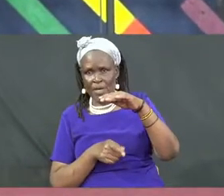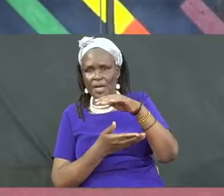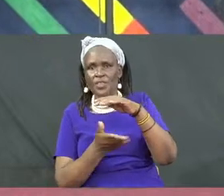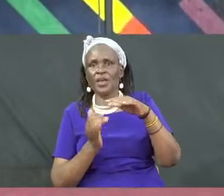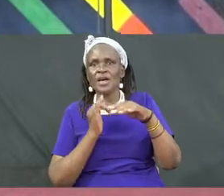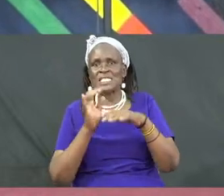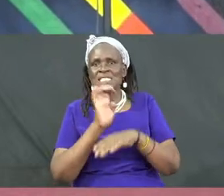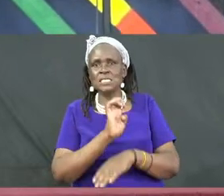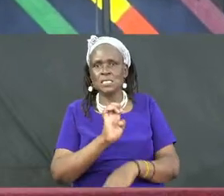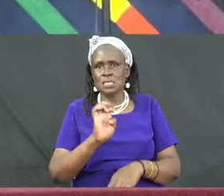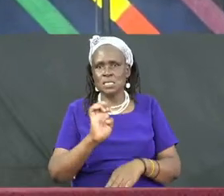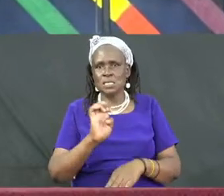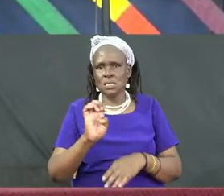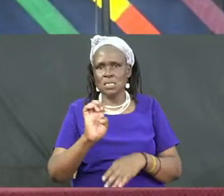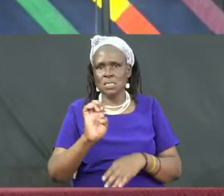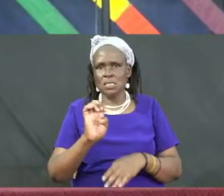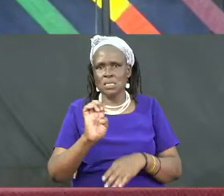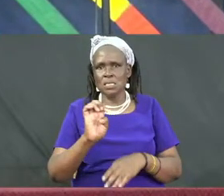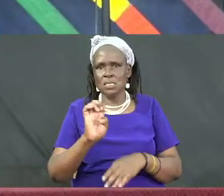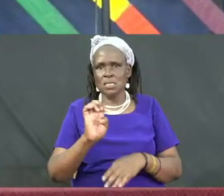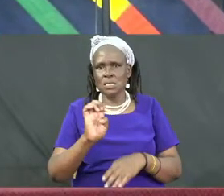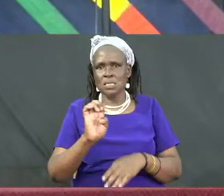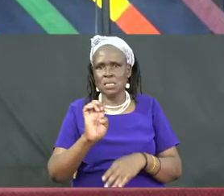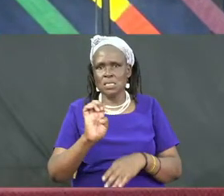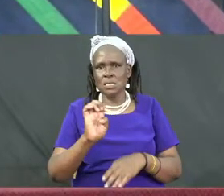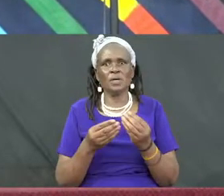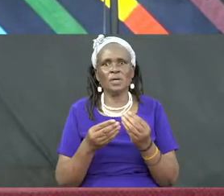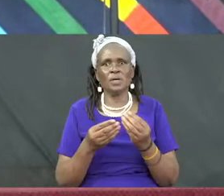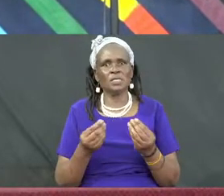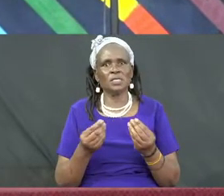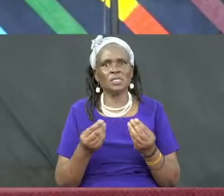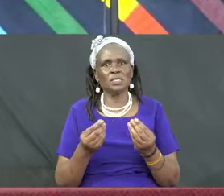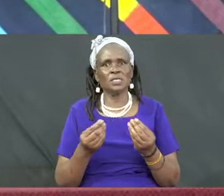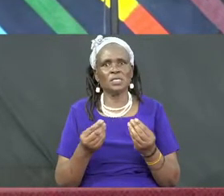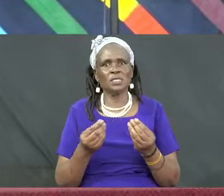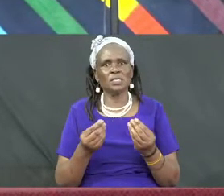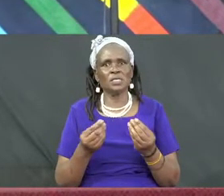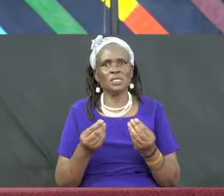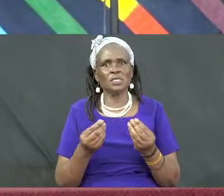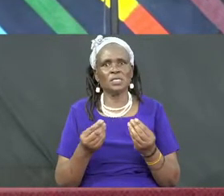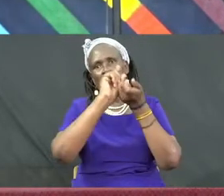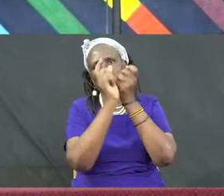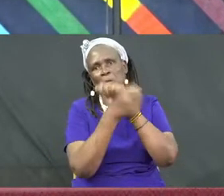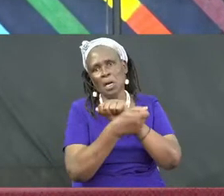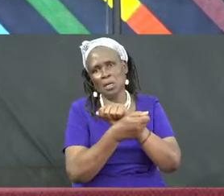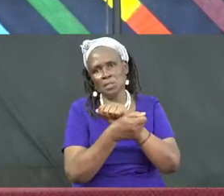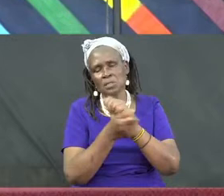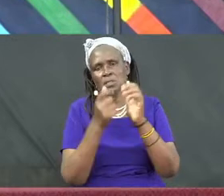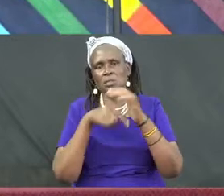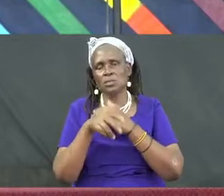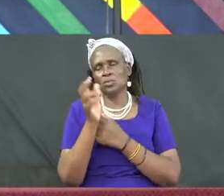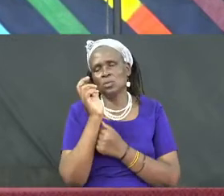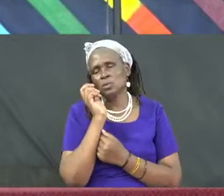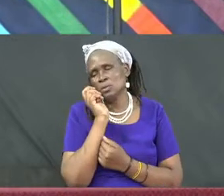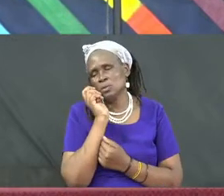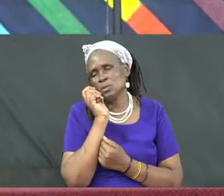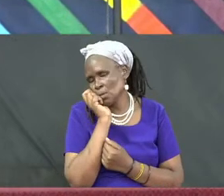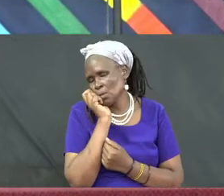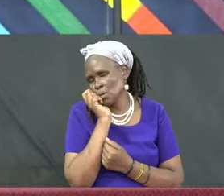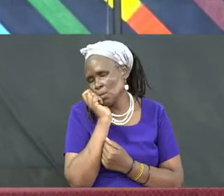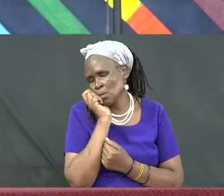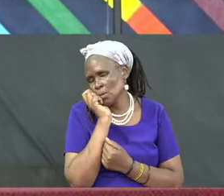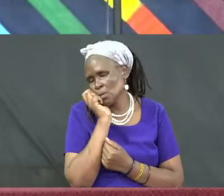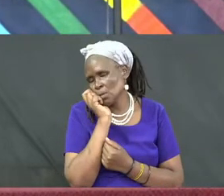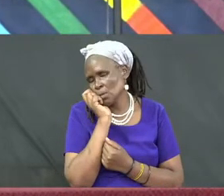E's, and all of a sudden your joy turns to sorrow. Your